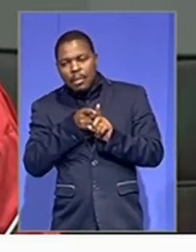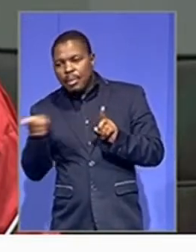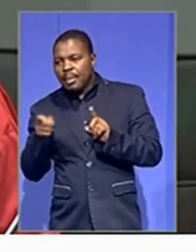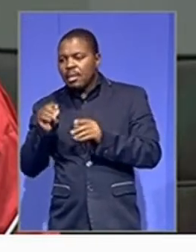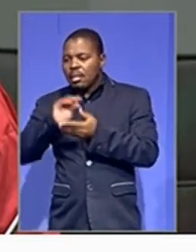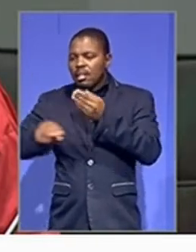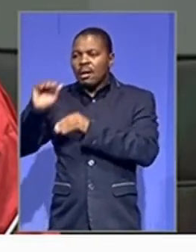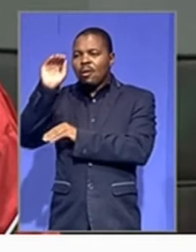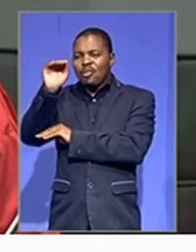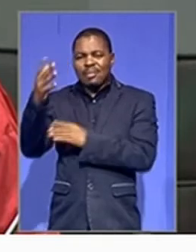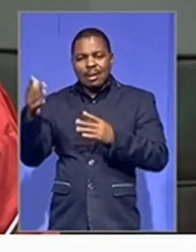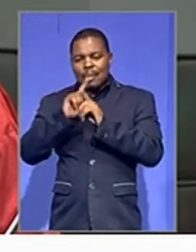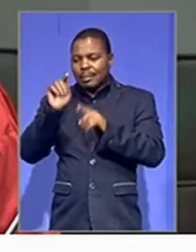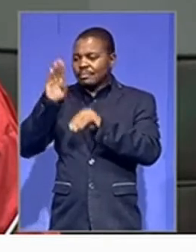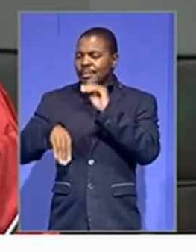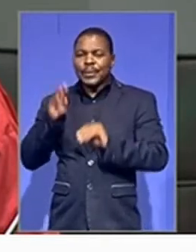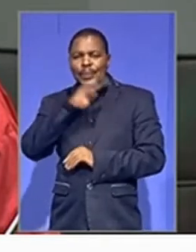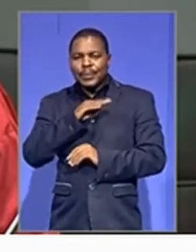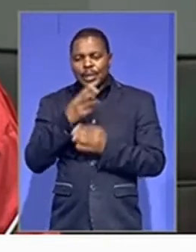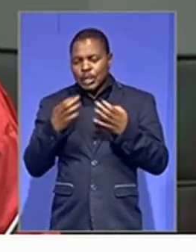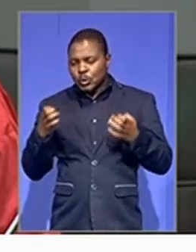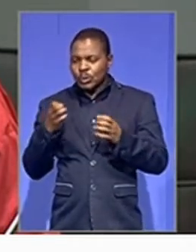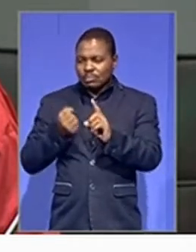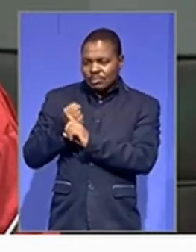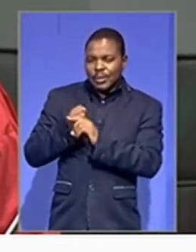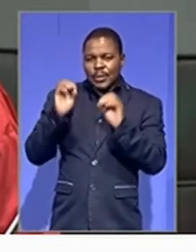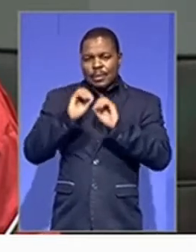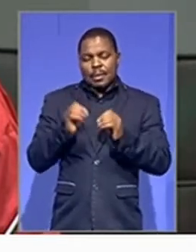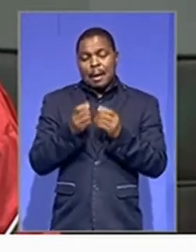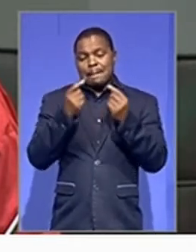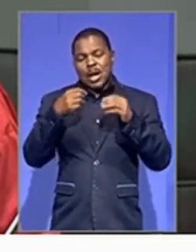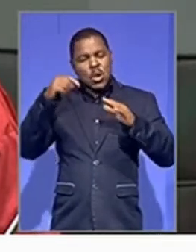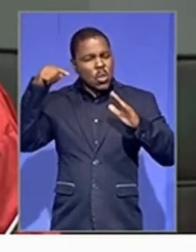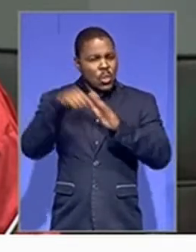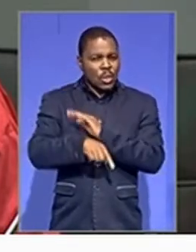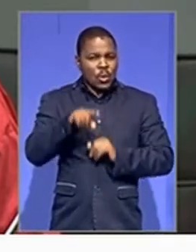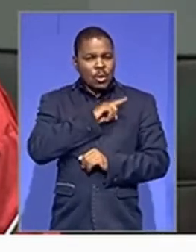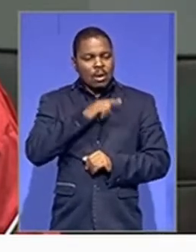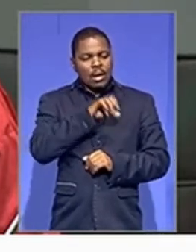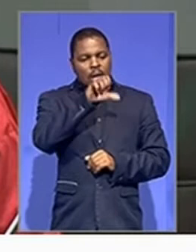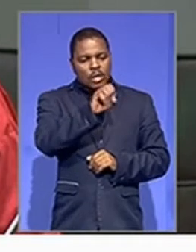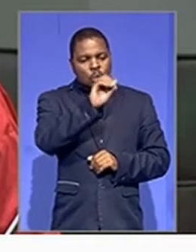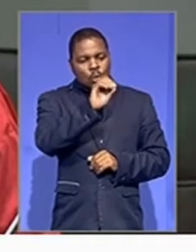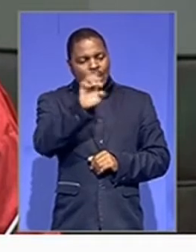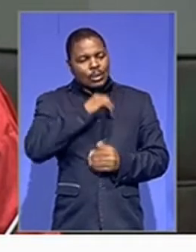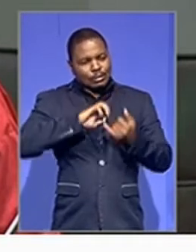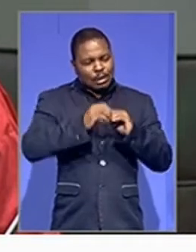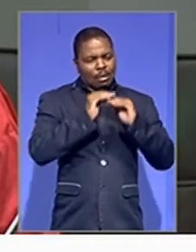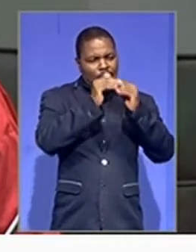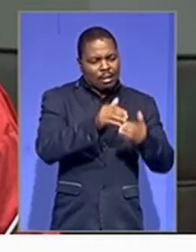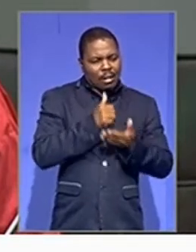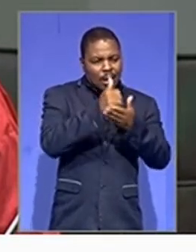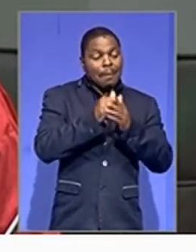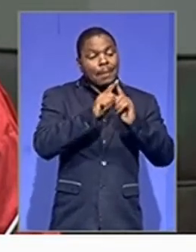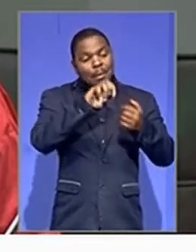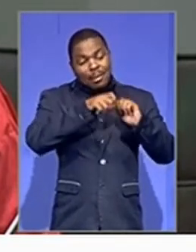not sufficiently resourcing SARS to tackle it. We lose billions because we have to save the SOEs, which have been run into the ground by incompetent management and